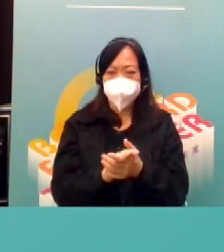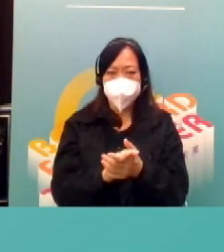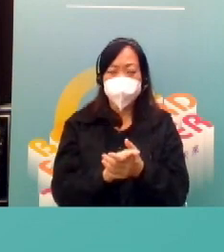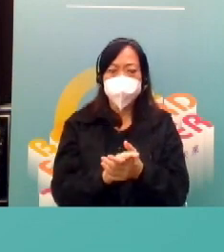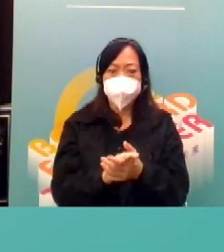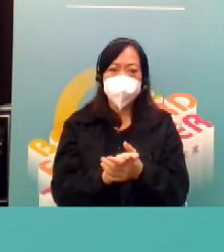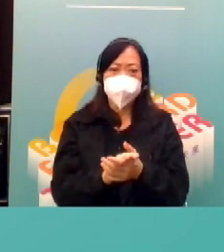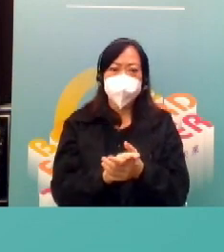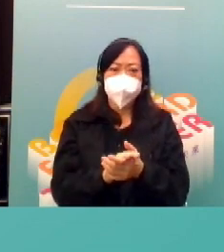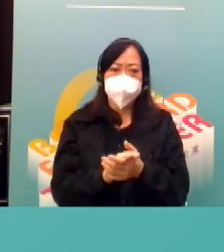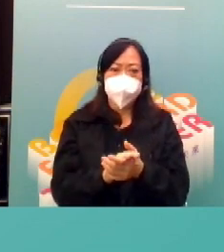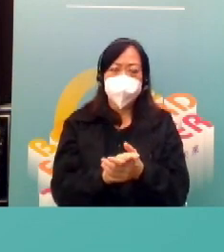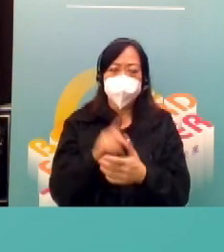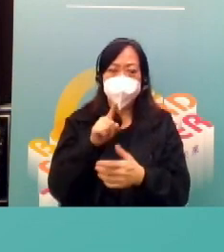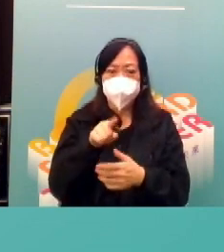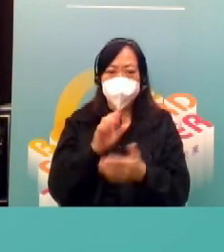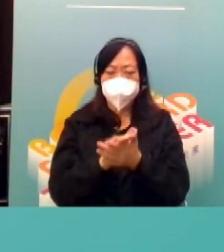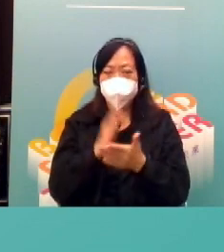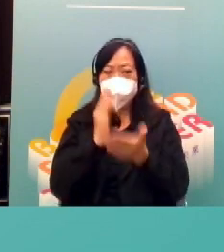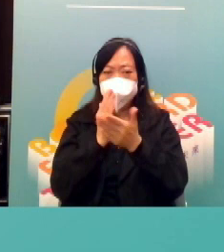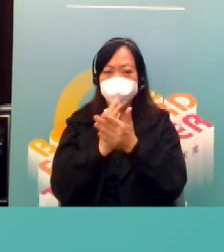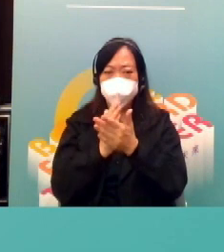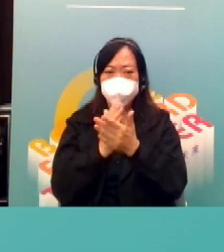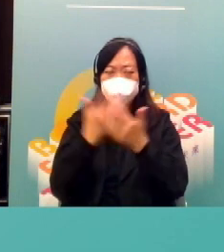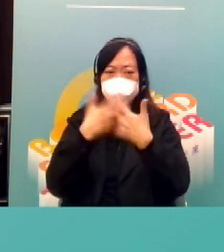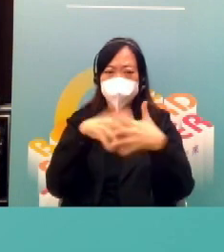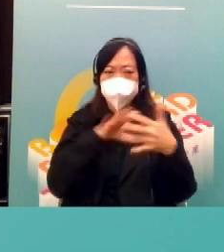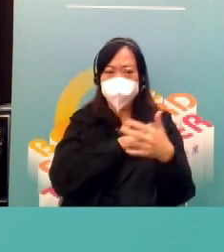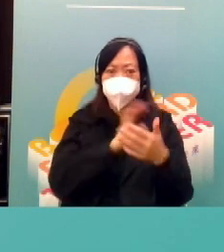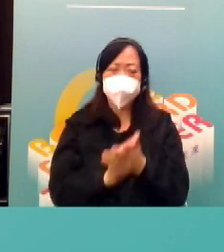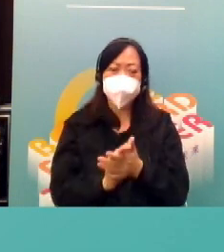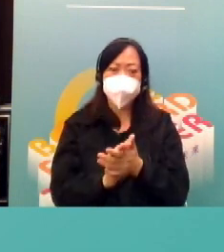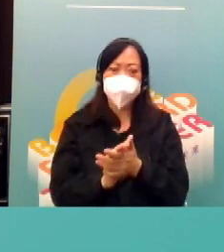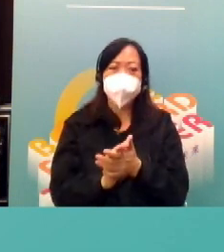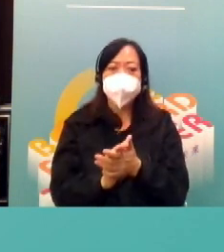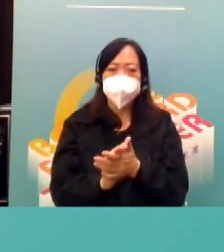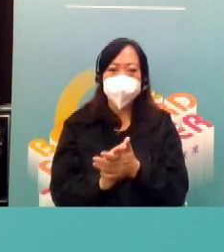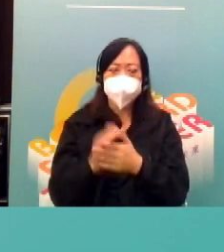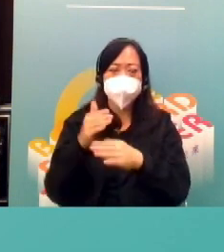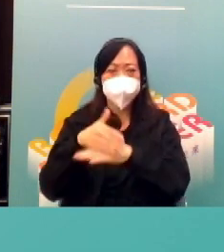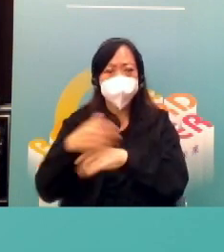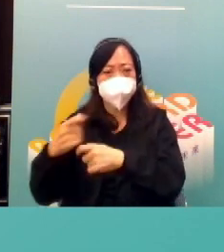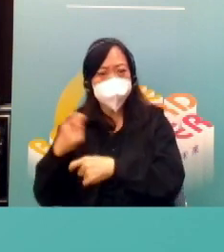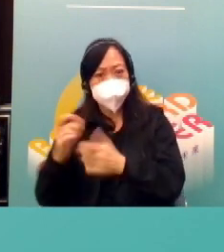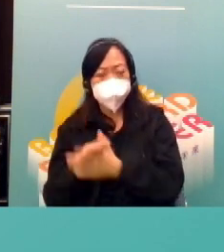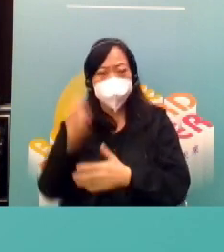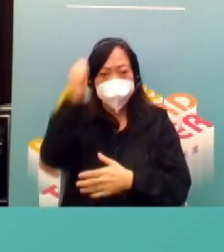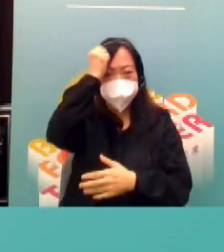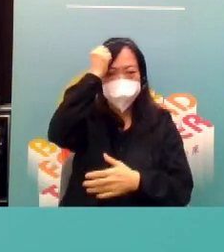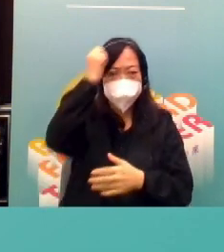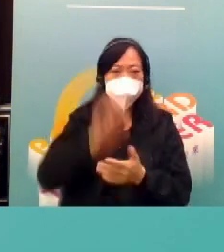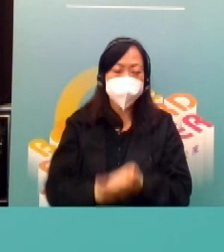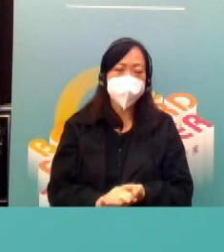of organizations, collaboration is difficult, right? Even between two parties. Now, if you're blending finance from